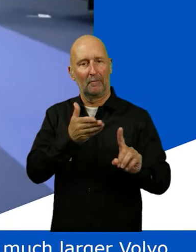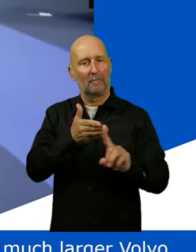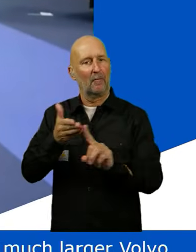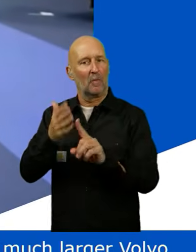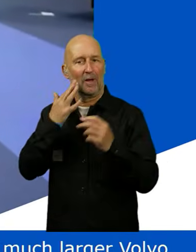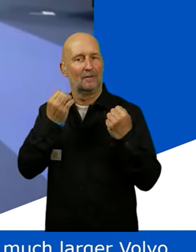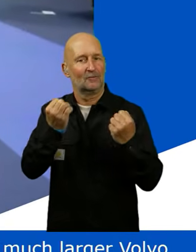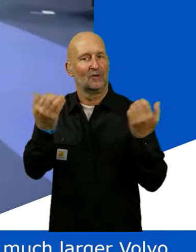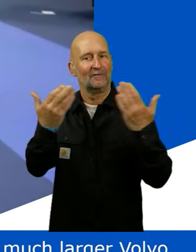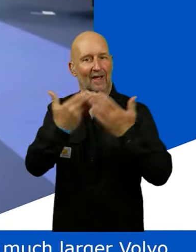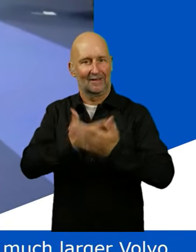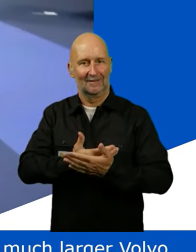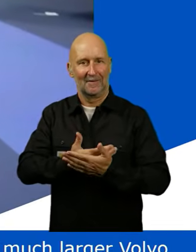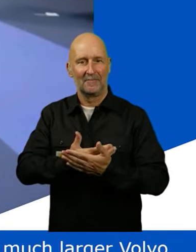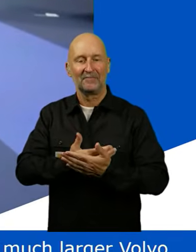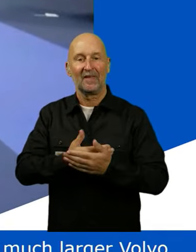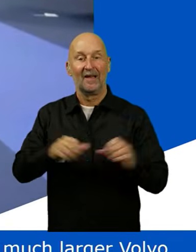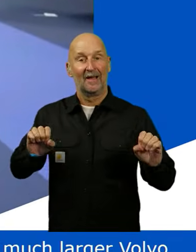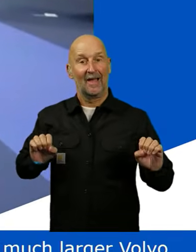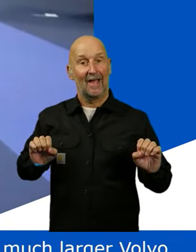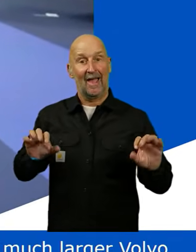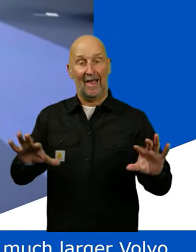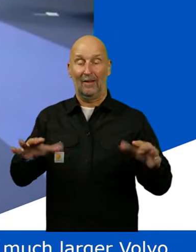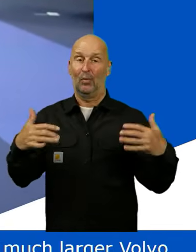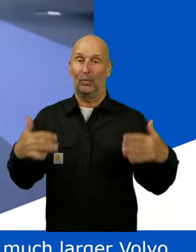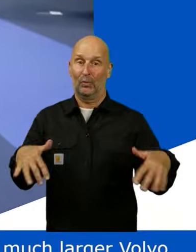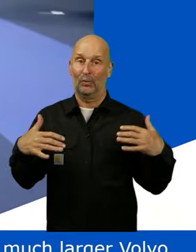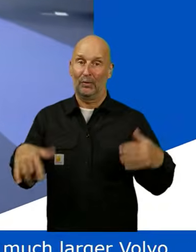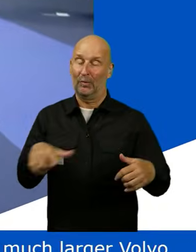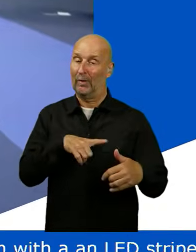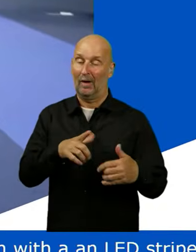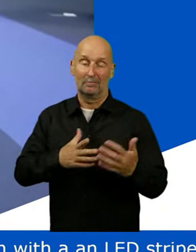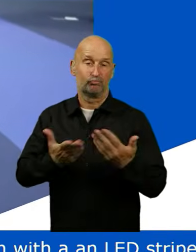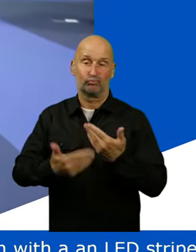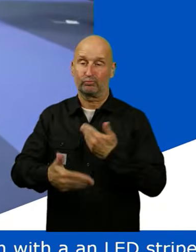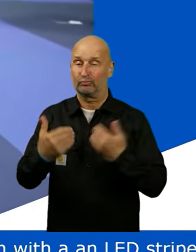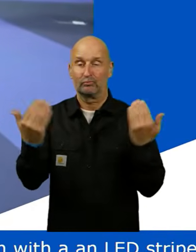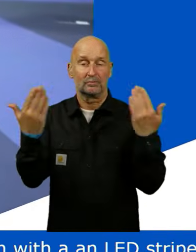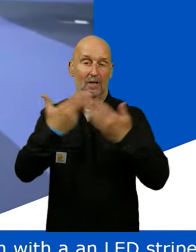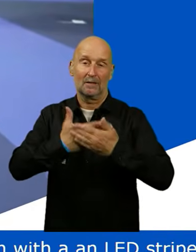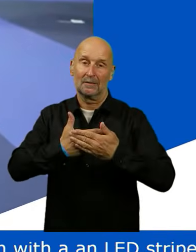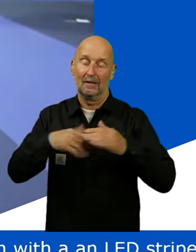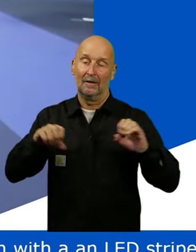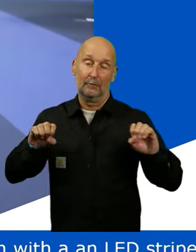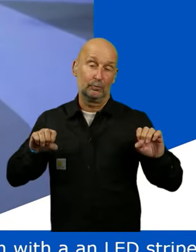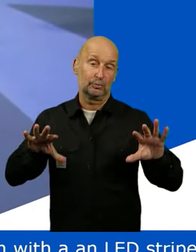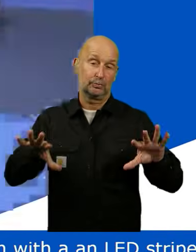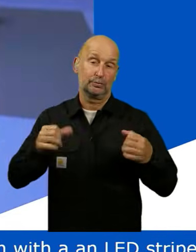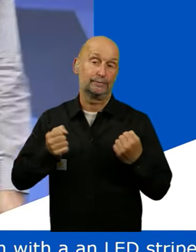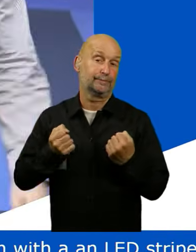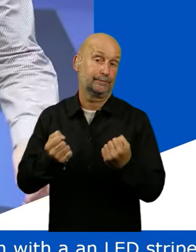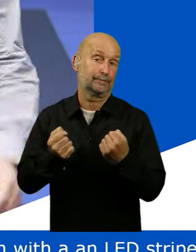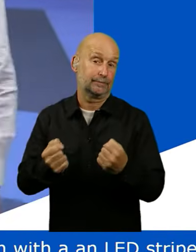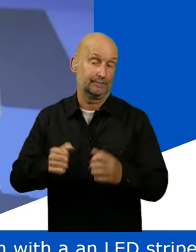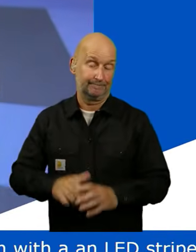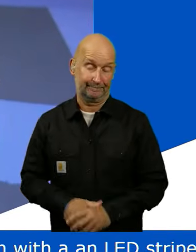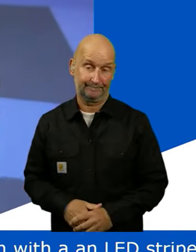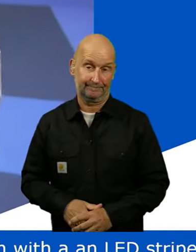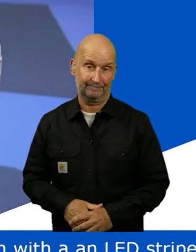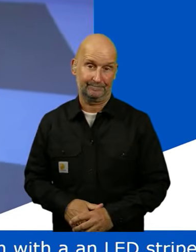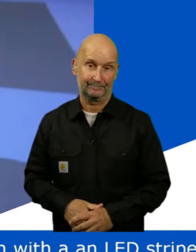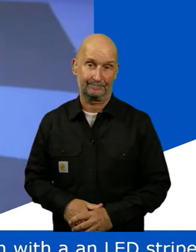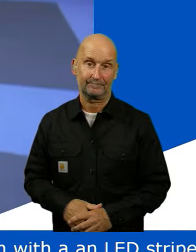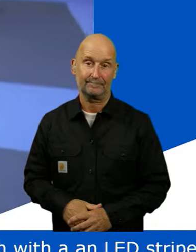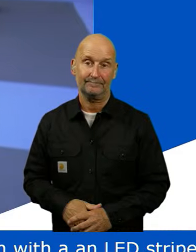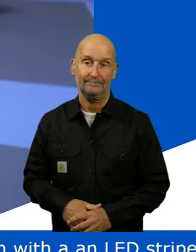night. And of course, being a Volvo, the headlights are fantastic. They pierce through the night and give really good visibility. If we move